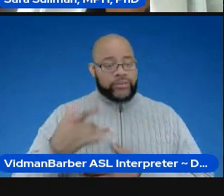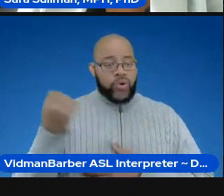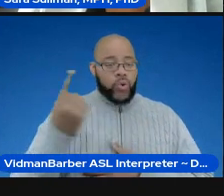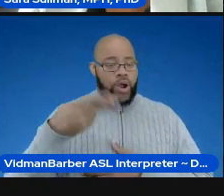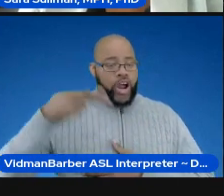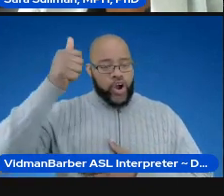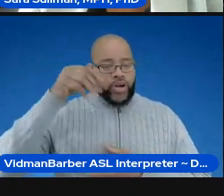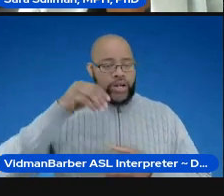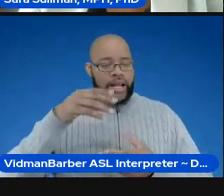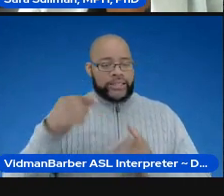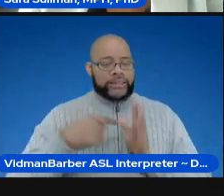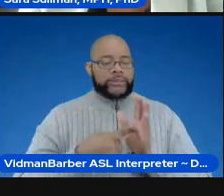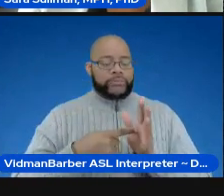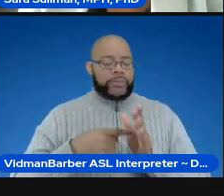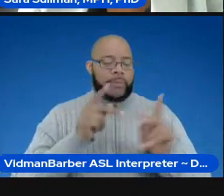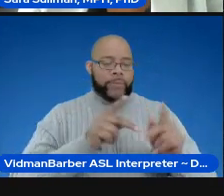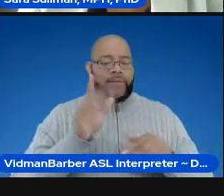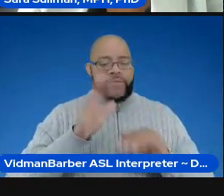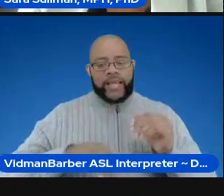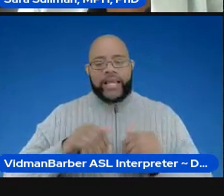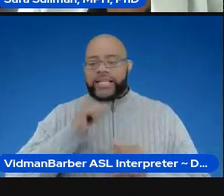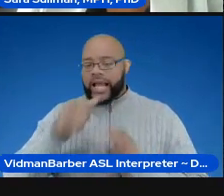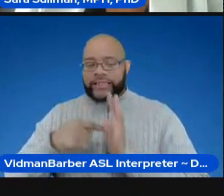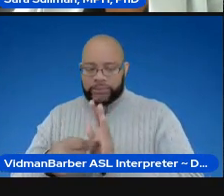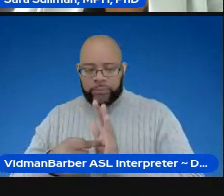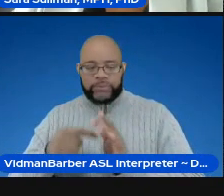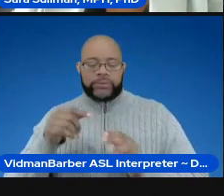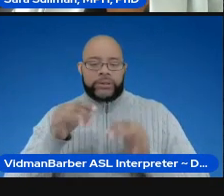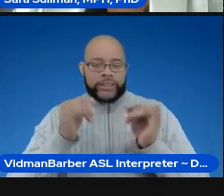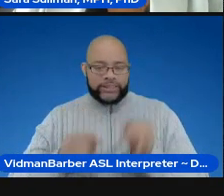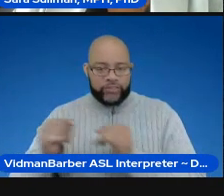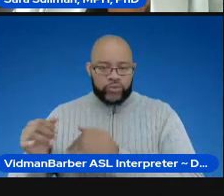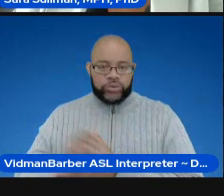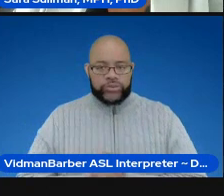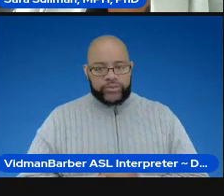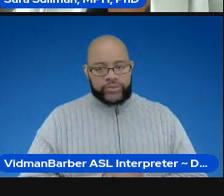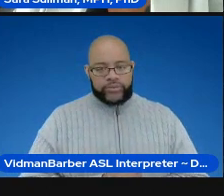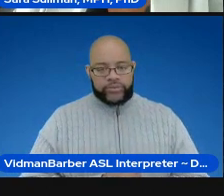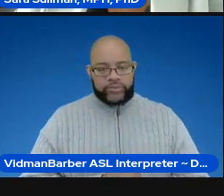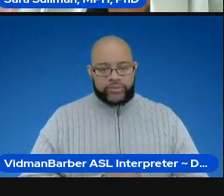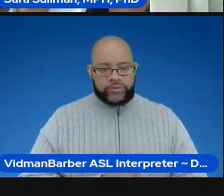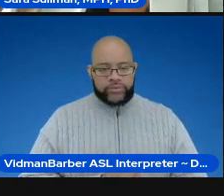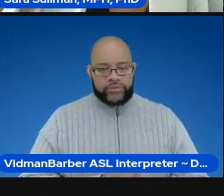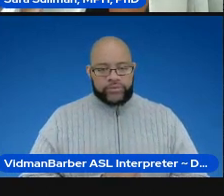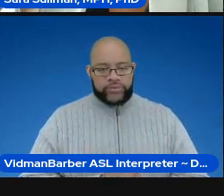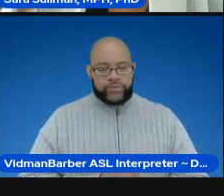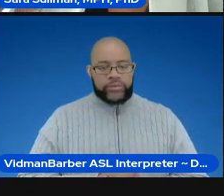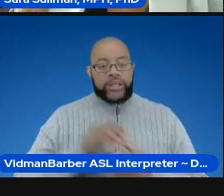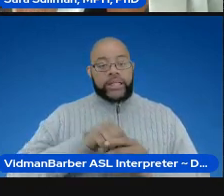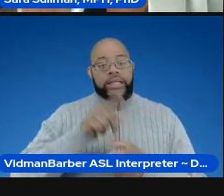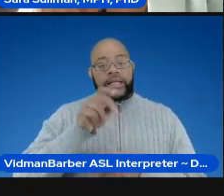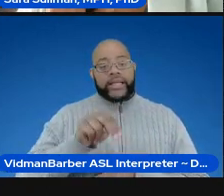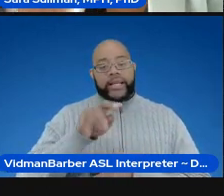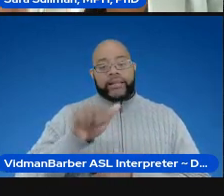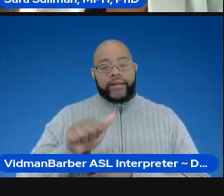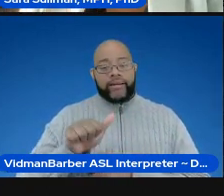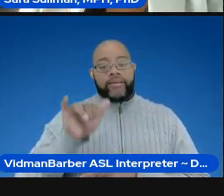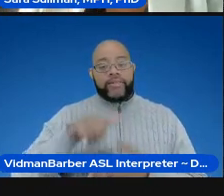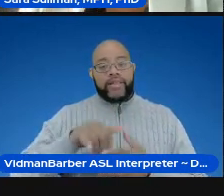higher in symptomatic individuals than asymptomatic individuals. And in Kenya, actually, their lab was proficient